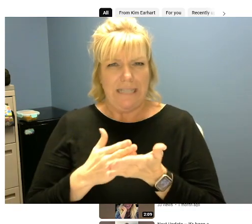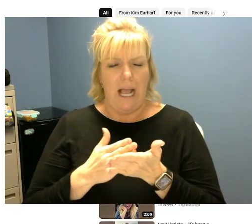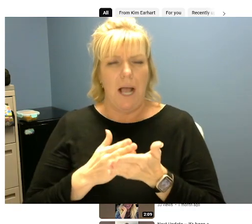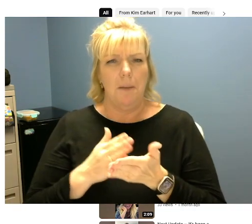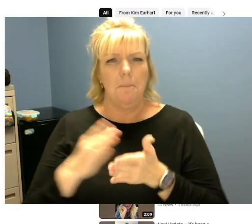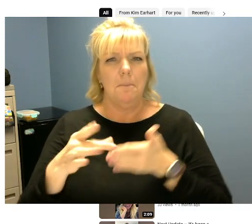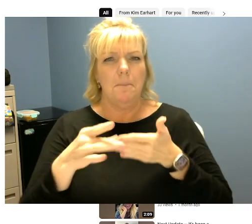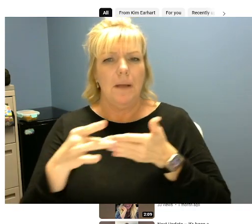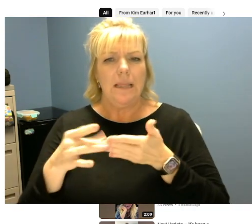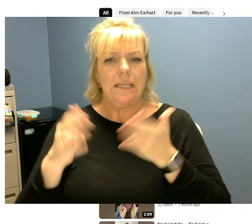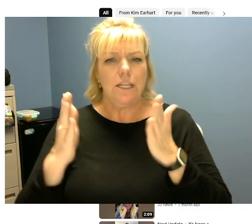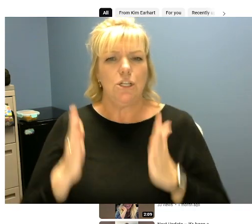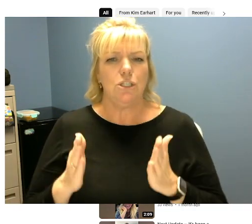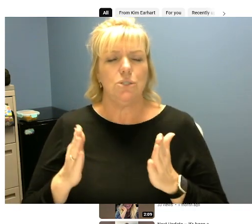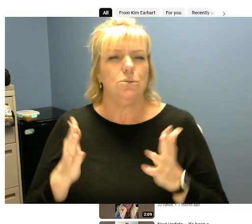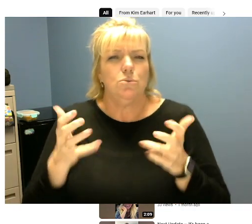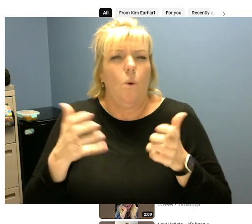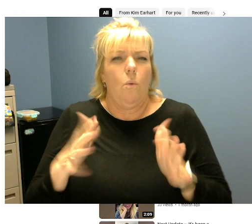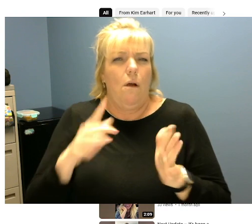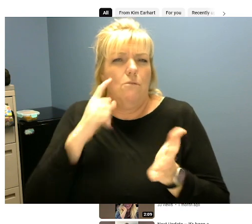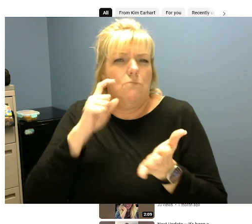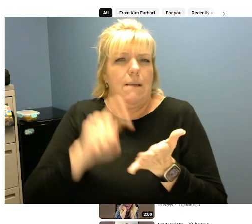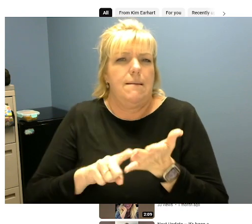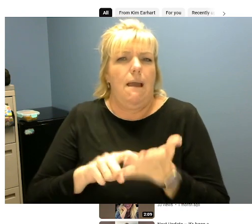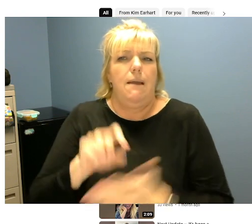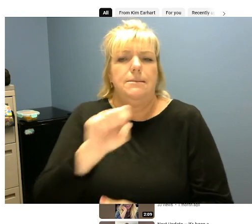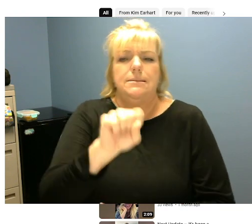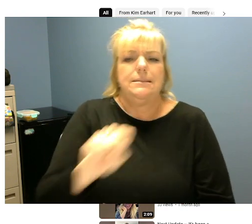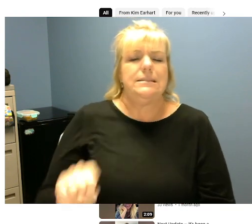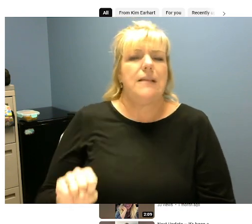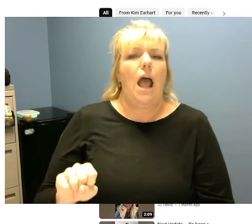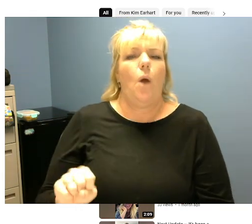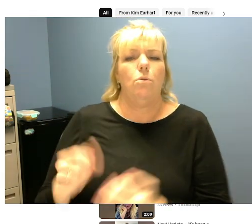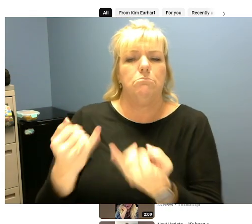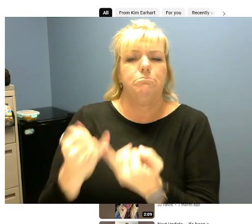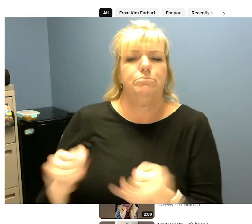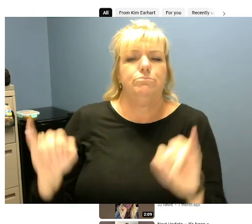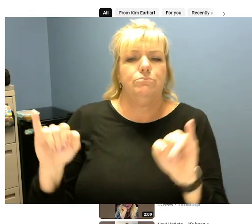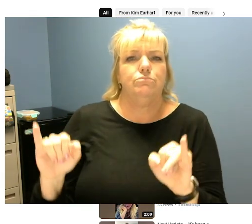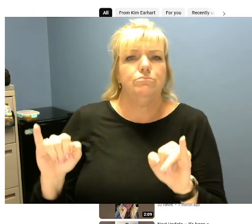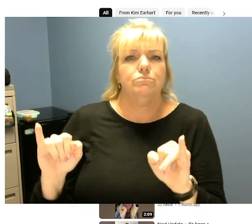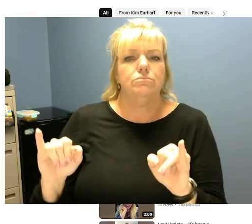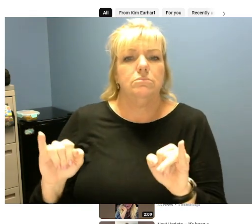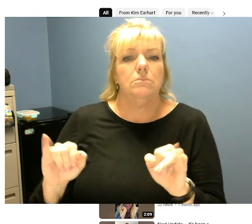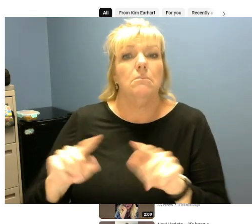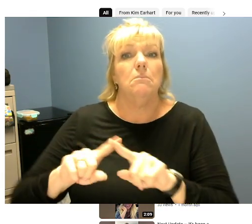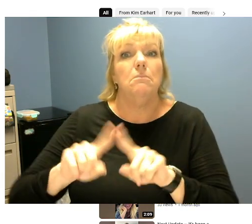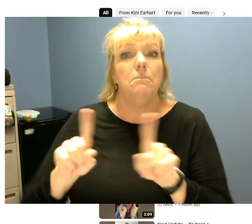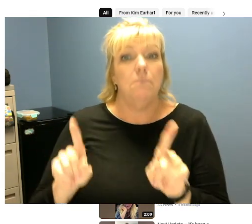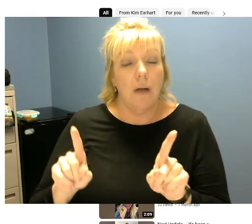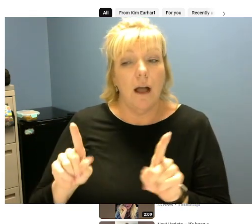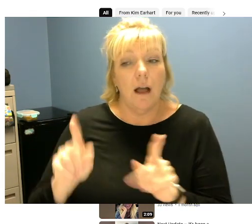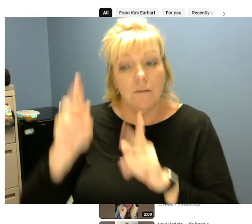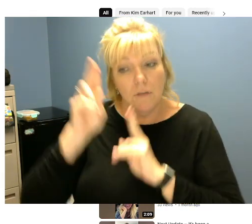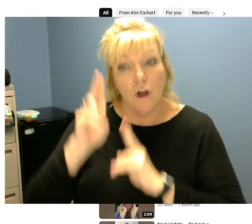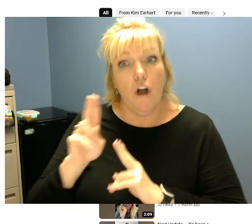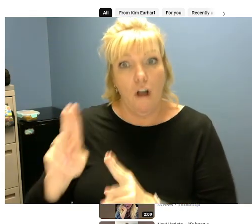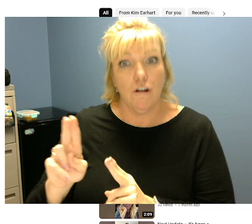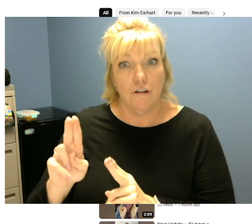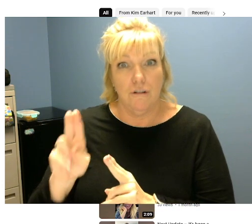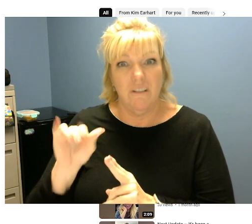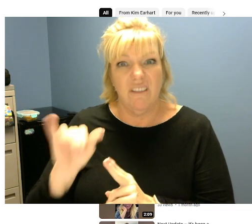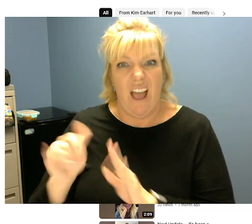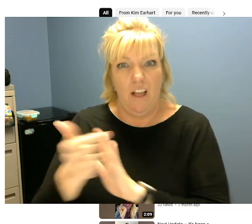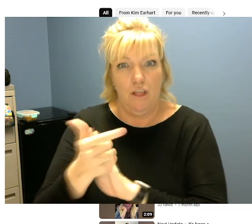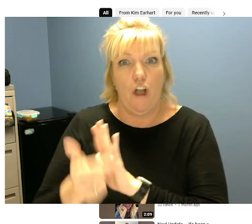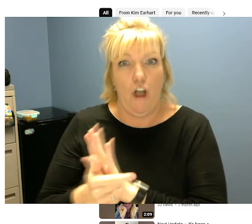recognize the legitimacy of the Confederacy, so they'll still honor the Fugitive Slave Law. So some white Southerners will wave